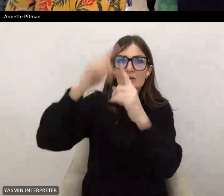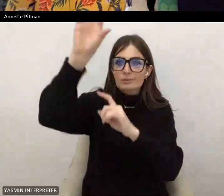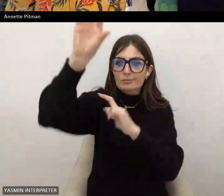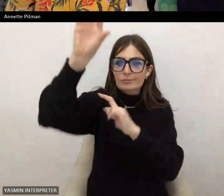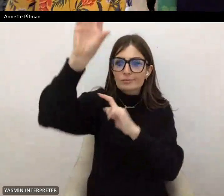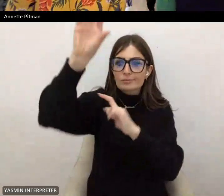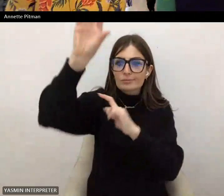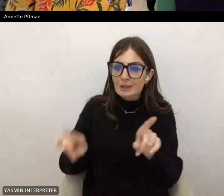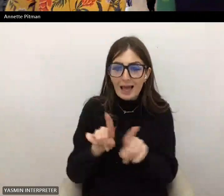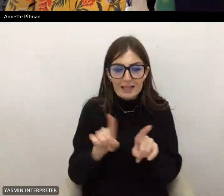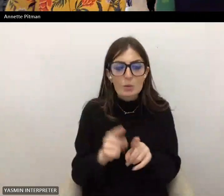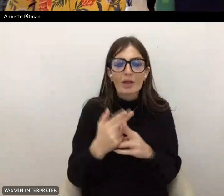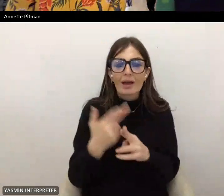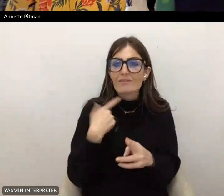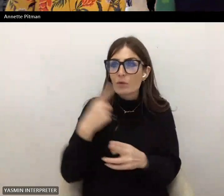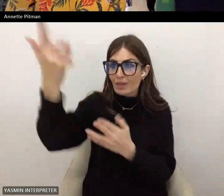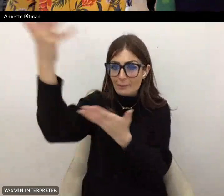for regional product to come